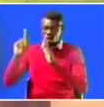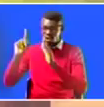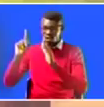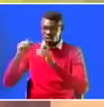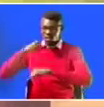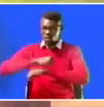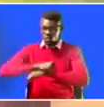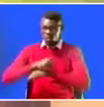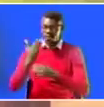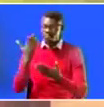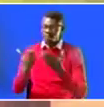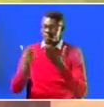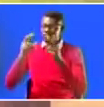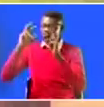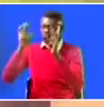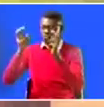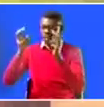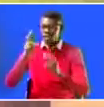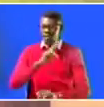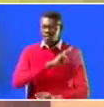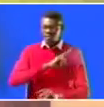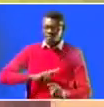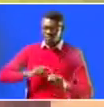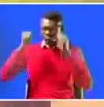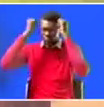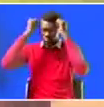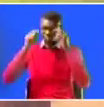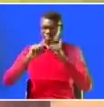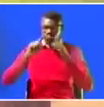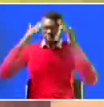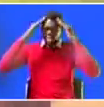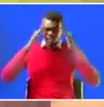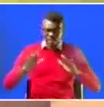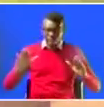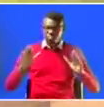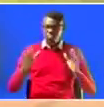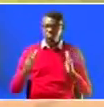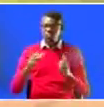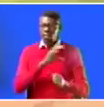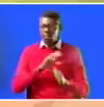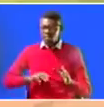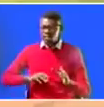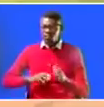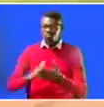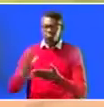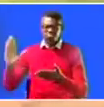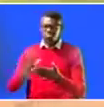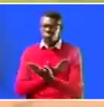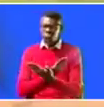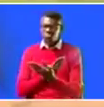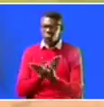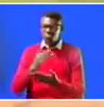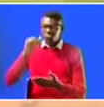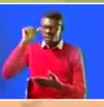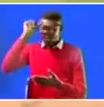be called religious studies. Not Islamic religious studies, not Christian religious studies, not Hindu